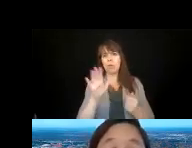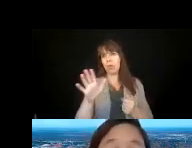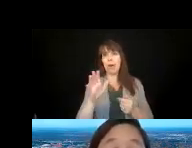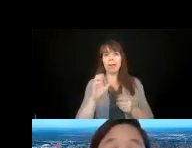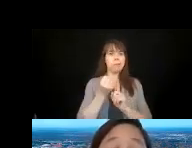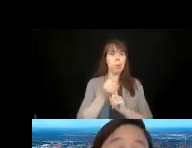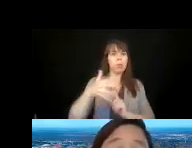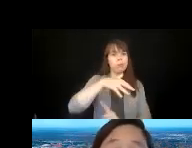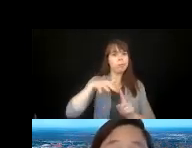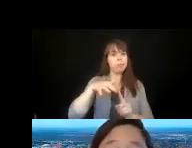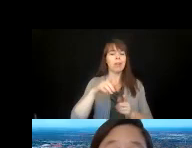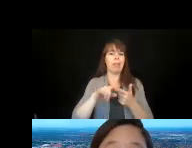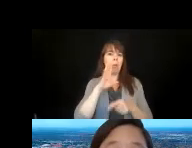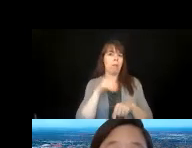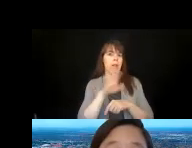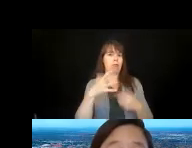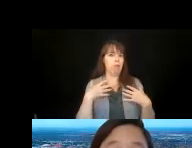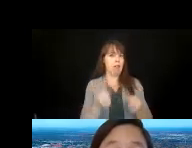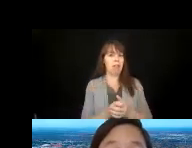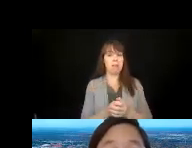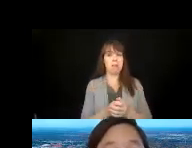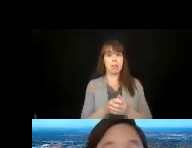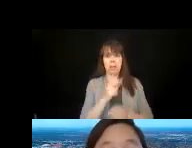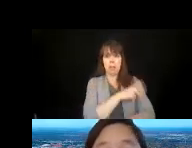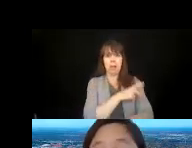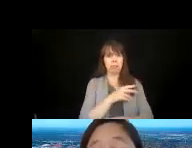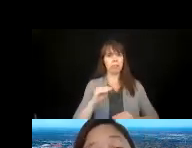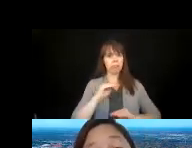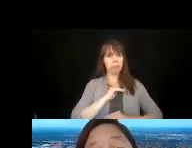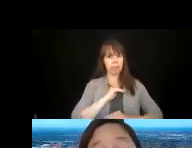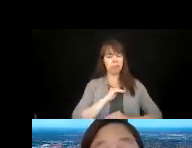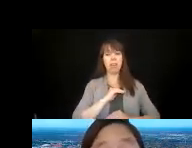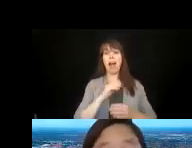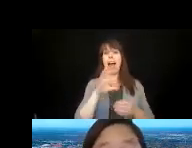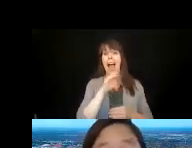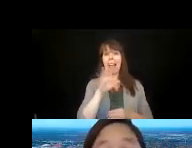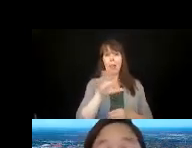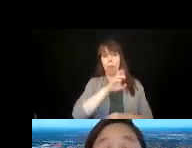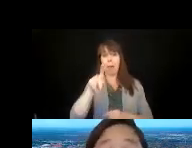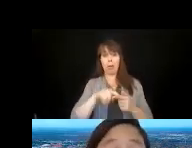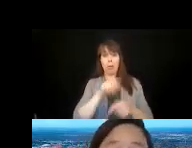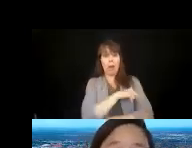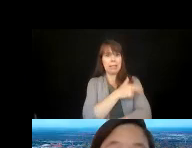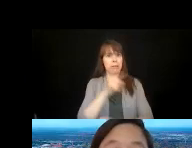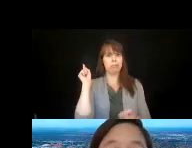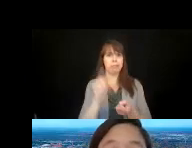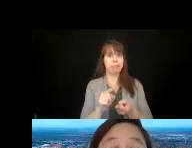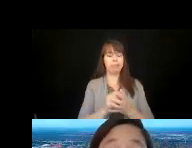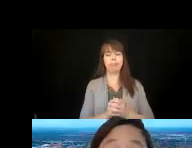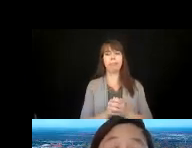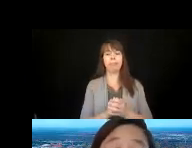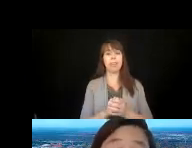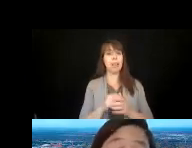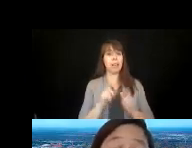conditions. And again, we've had excellent patient satisfaction, and we've reduced readmissions and ED utilization. Our house call program